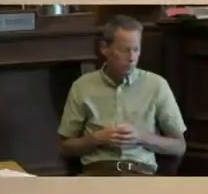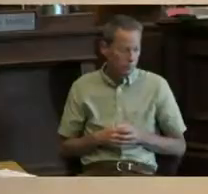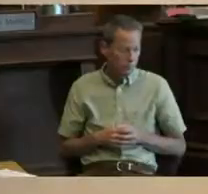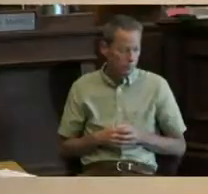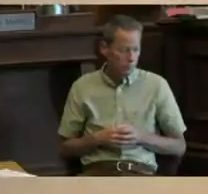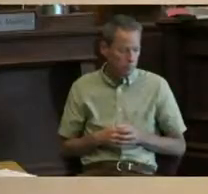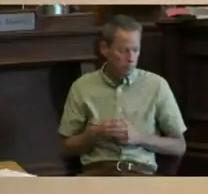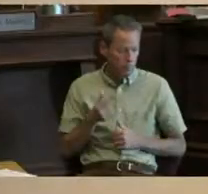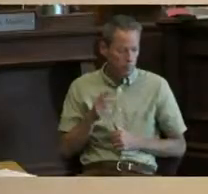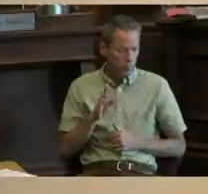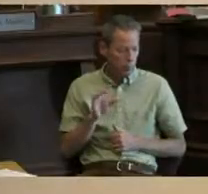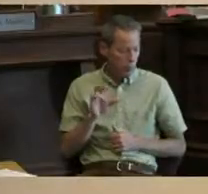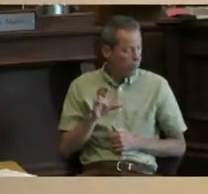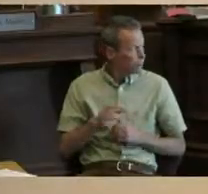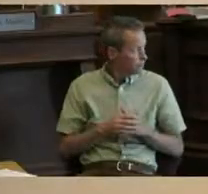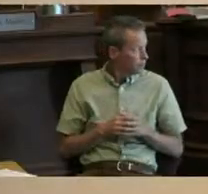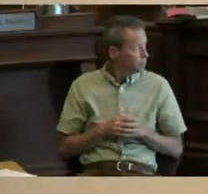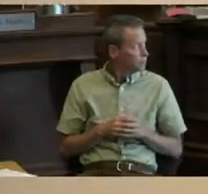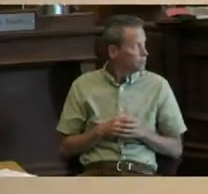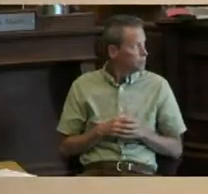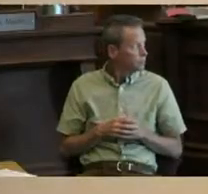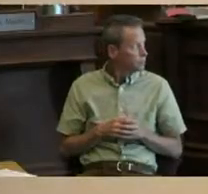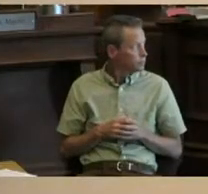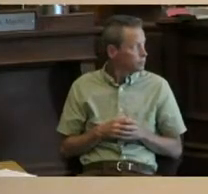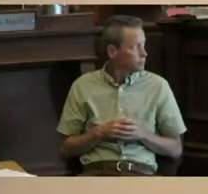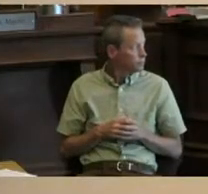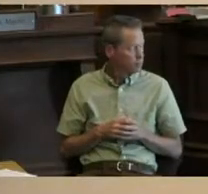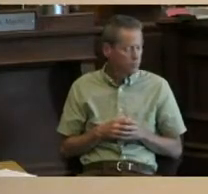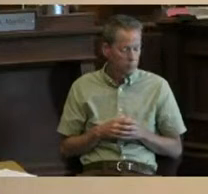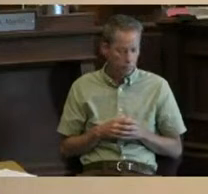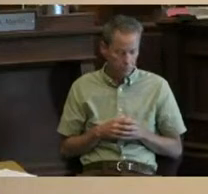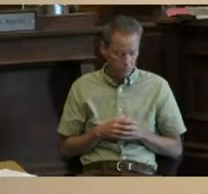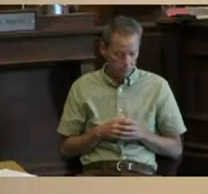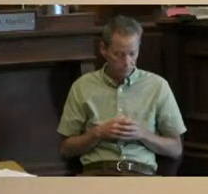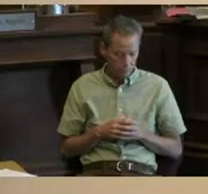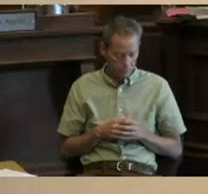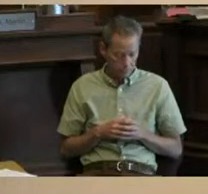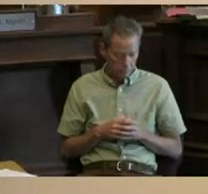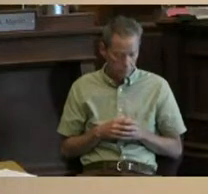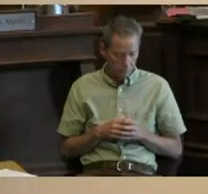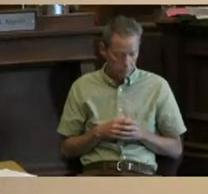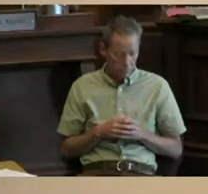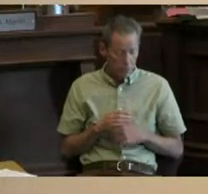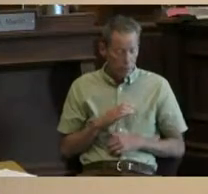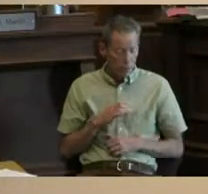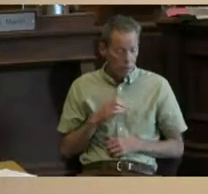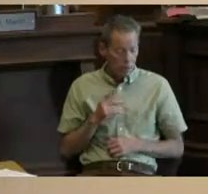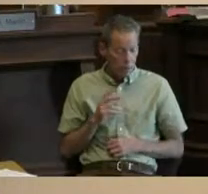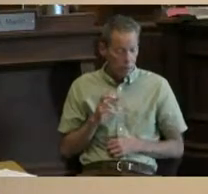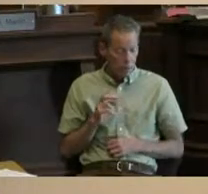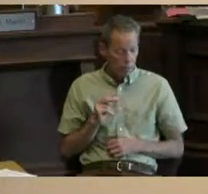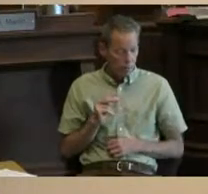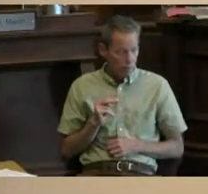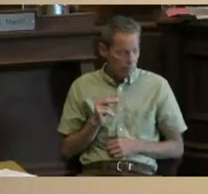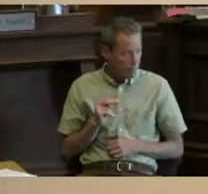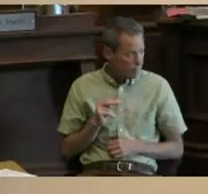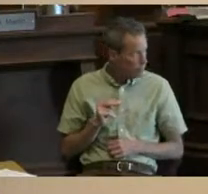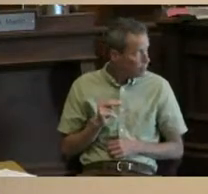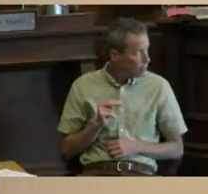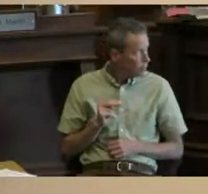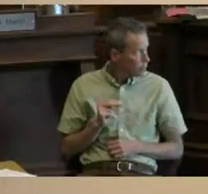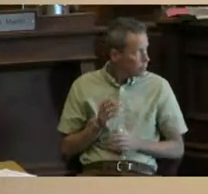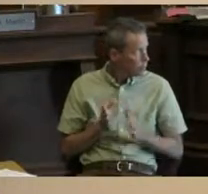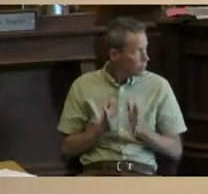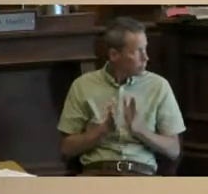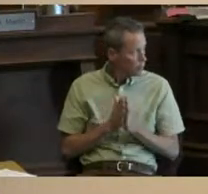Dr. Gruber, Councilmember Gruber. Thank you, Chair Lightfoot. And yeah, Commissioner Perrin, I might just be asking you to repeat yourself